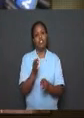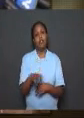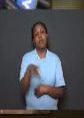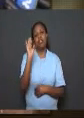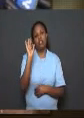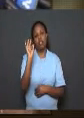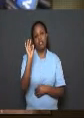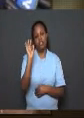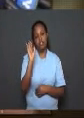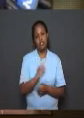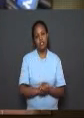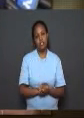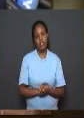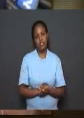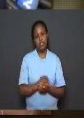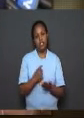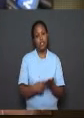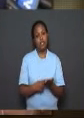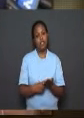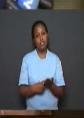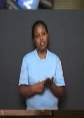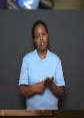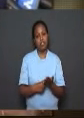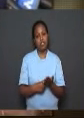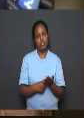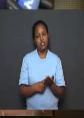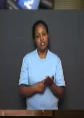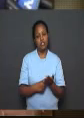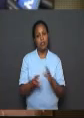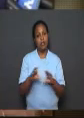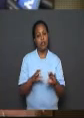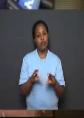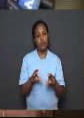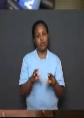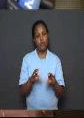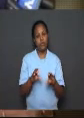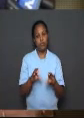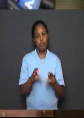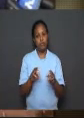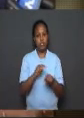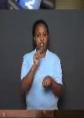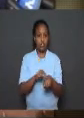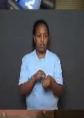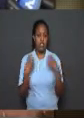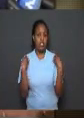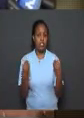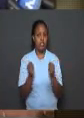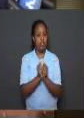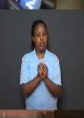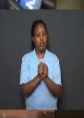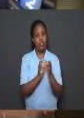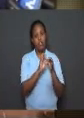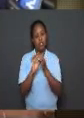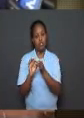The exceptions to this involve cases that are related to national security